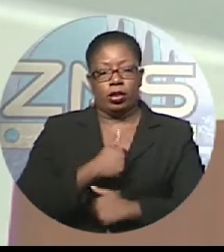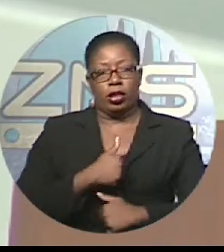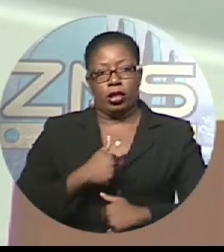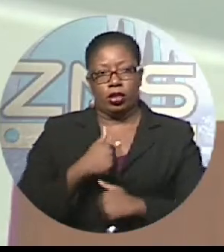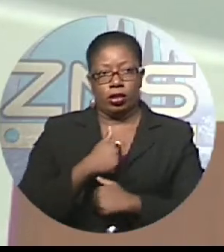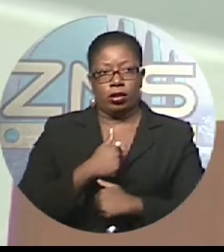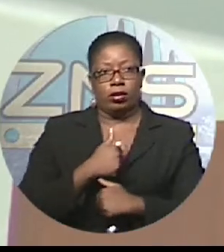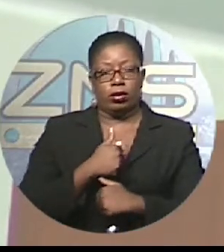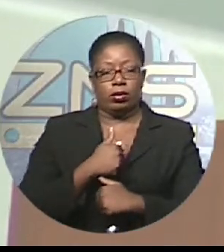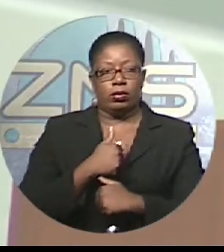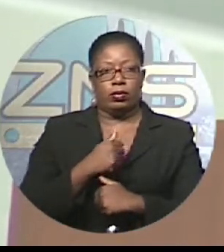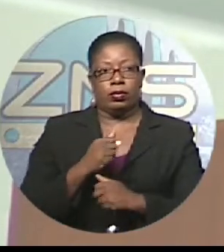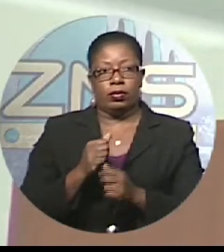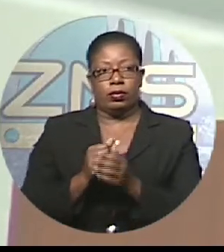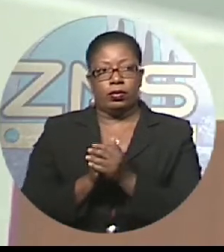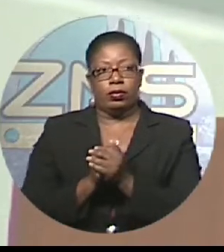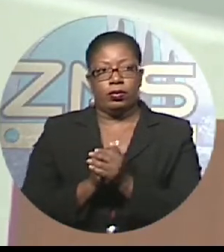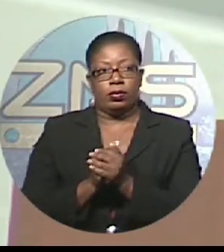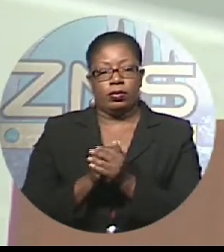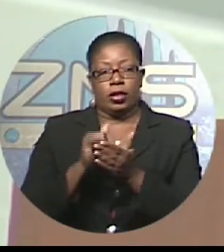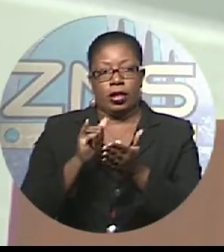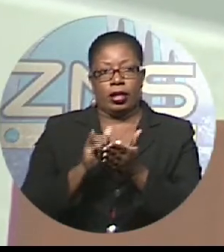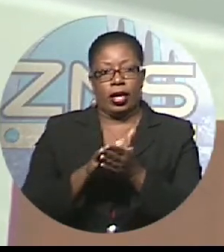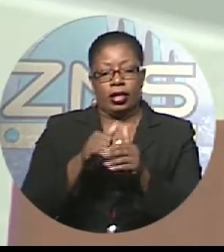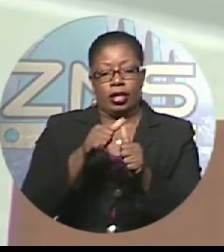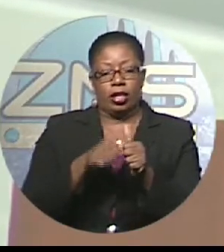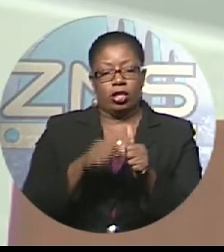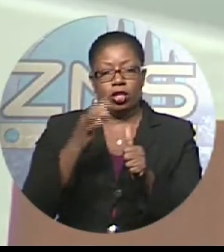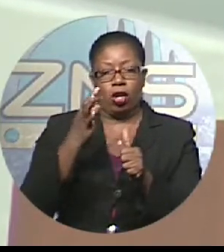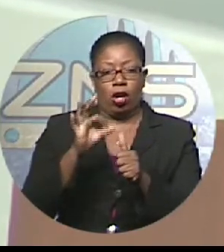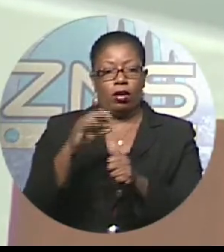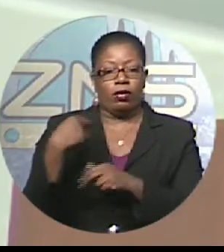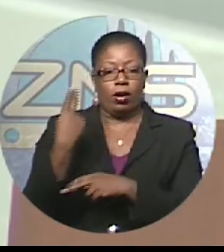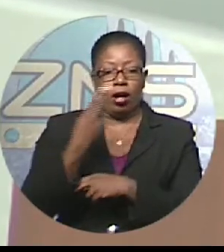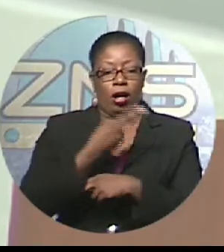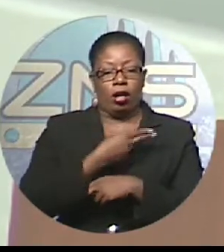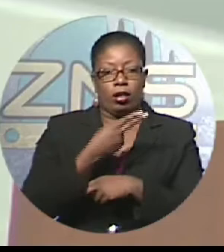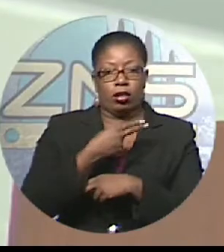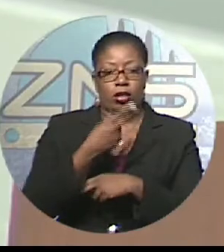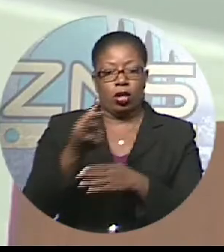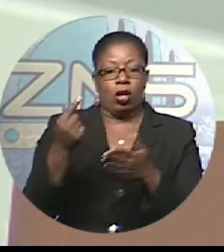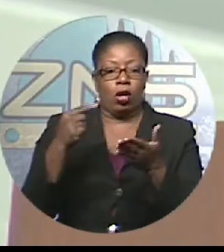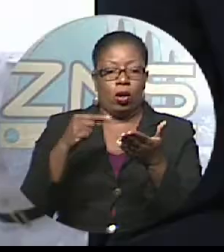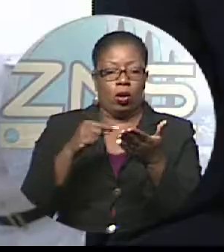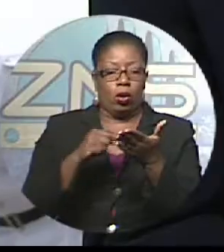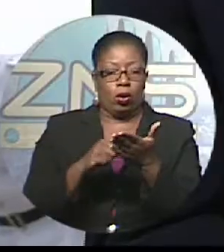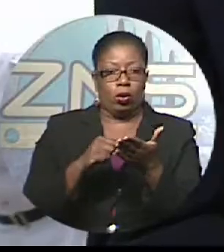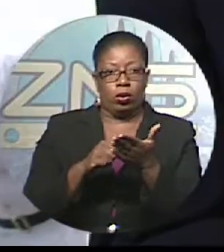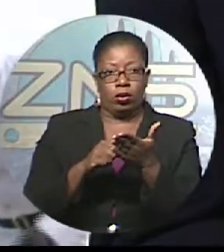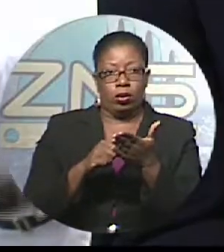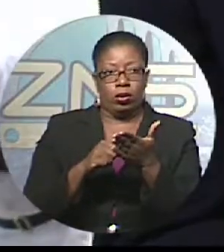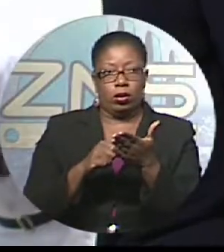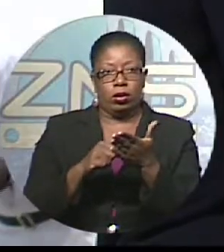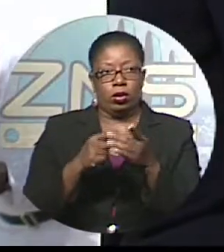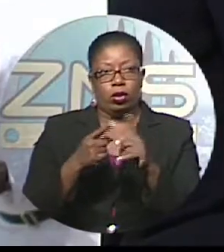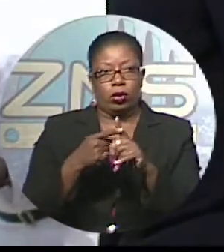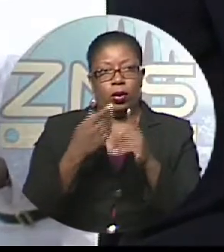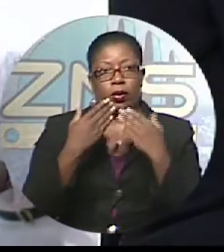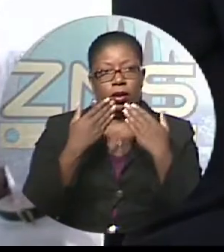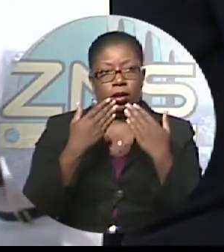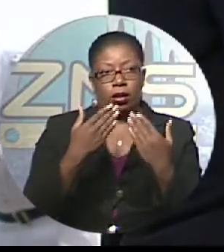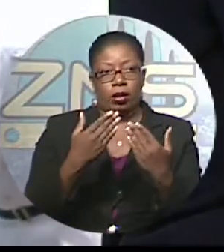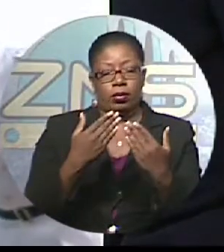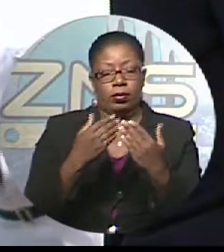fact that each of us owes a tremendous debt of gratitude to